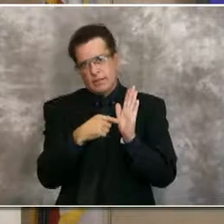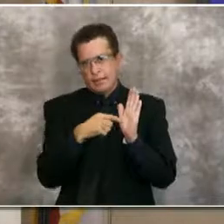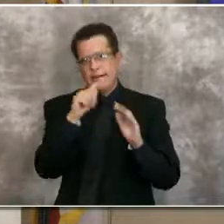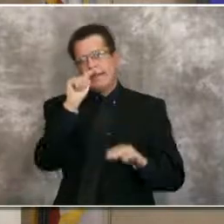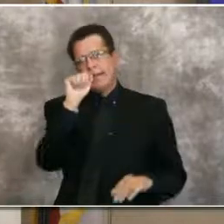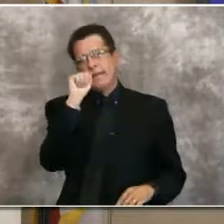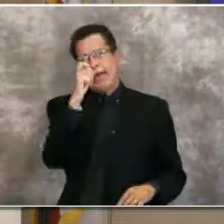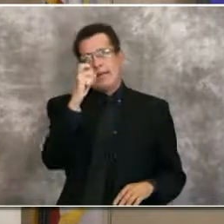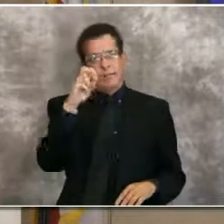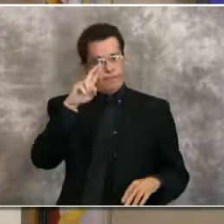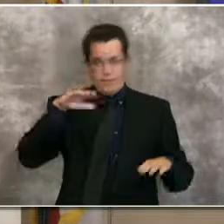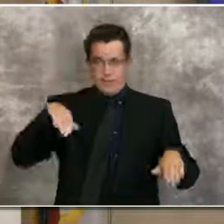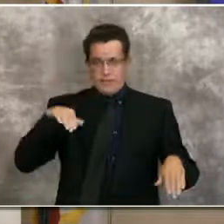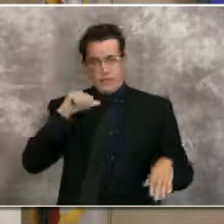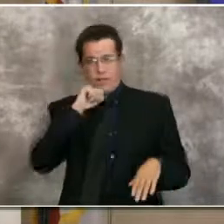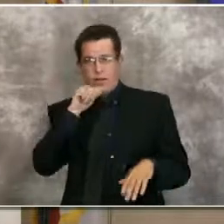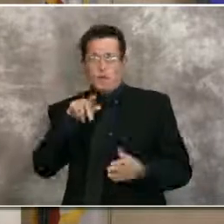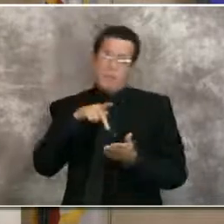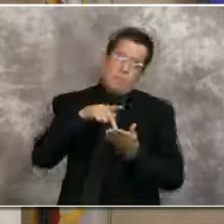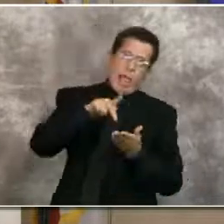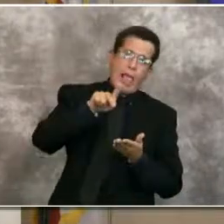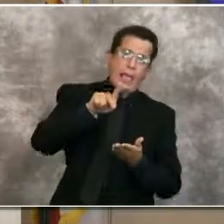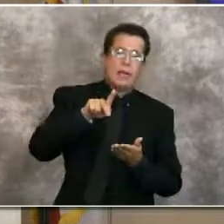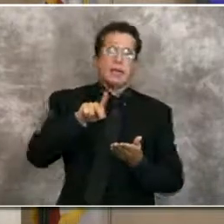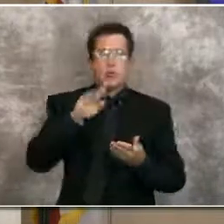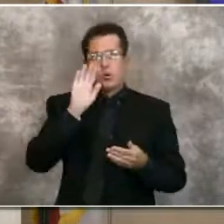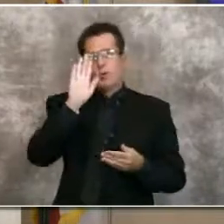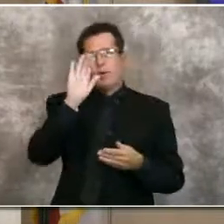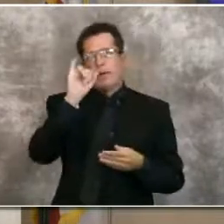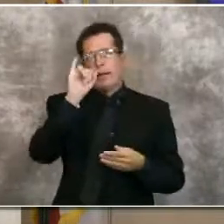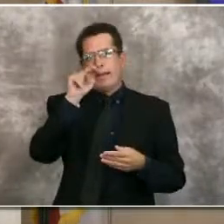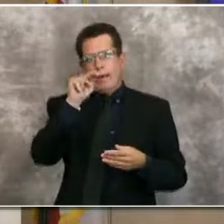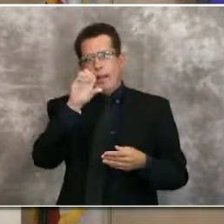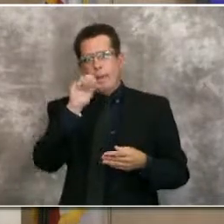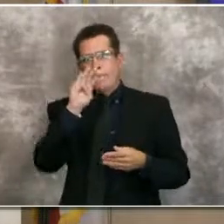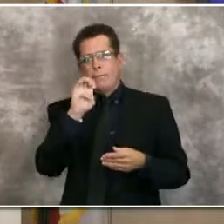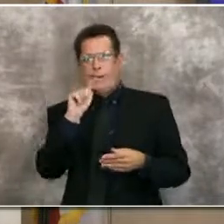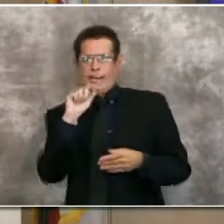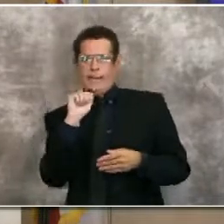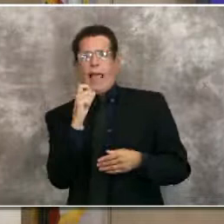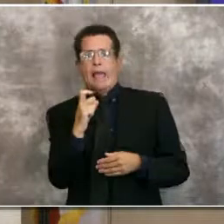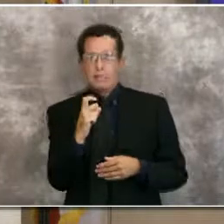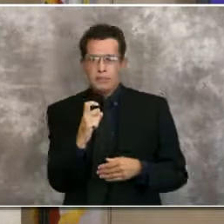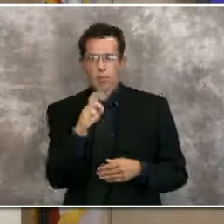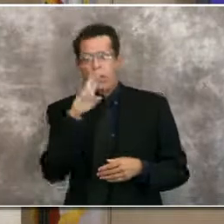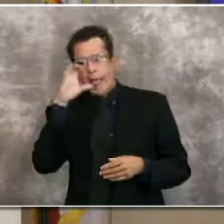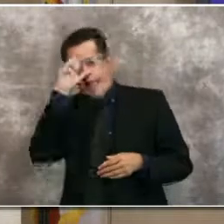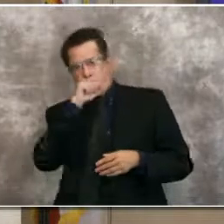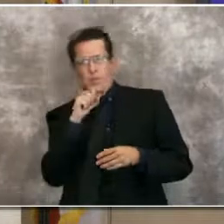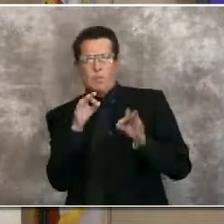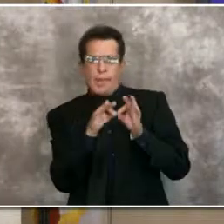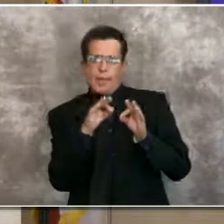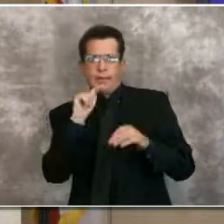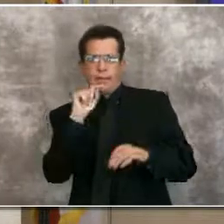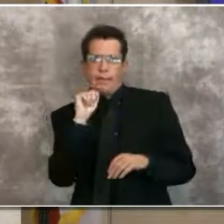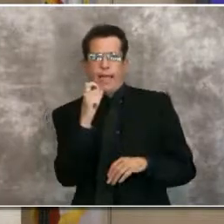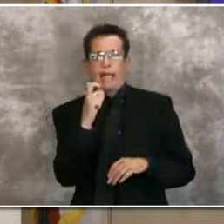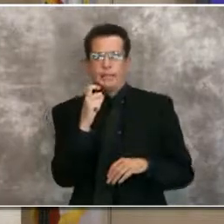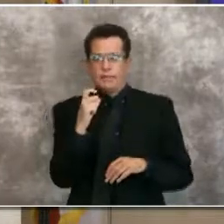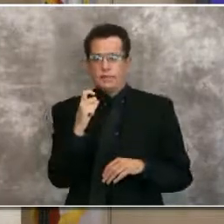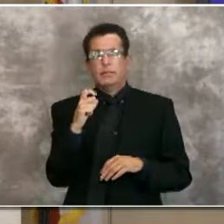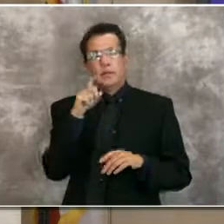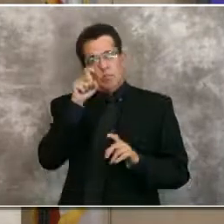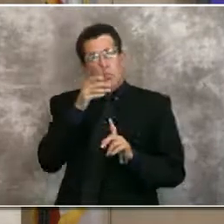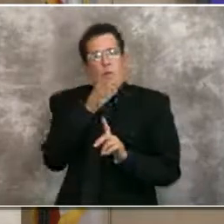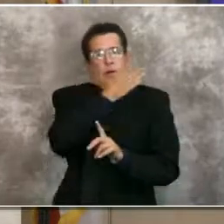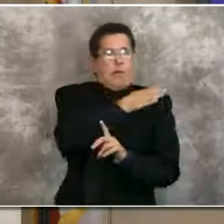if you haven't paid your appropriate income taxes or the estimated taxes due in April